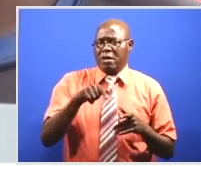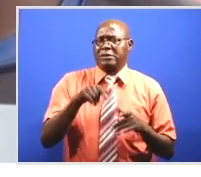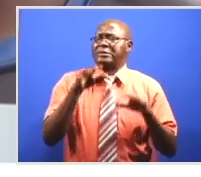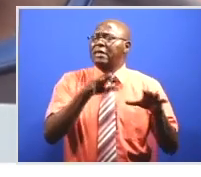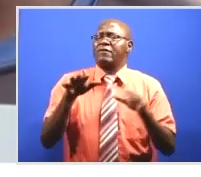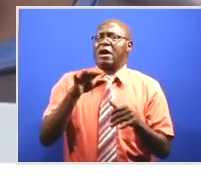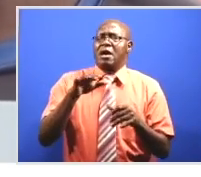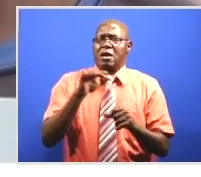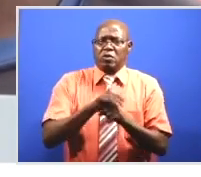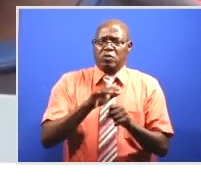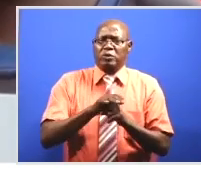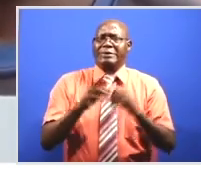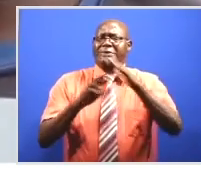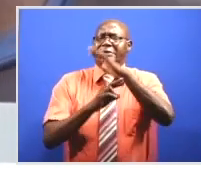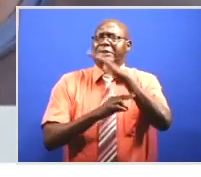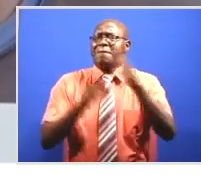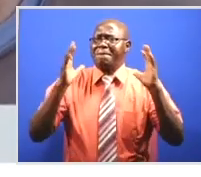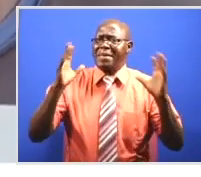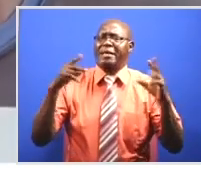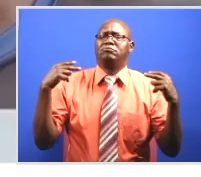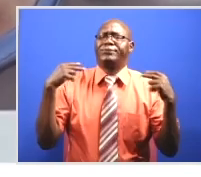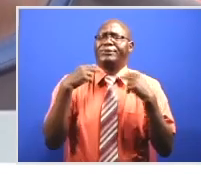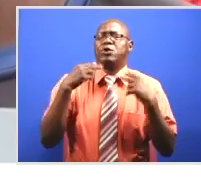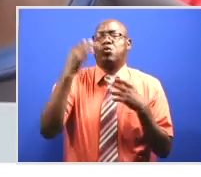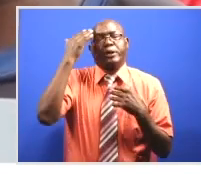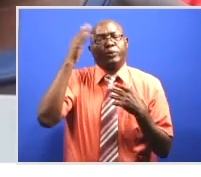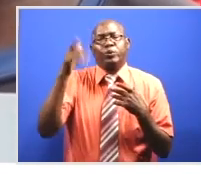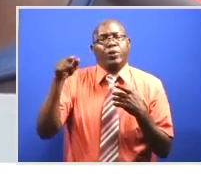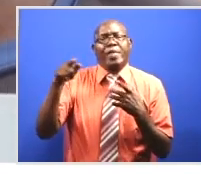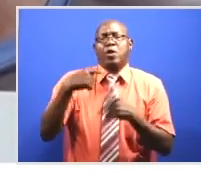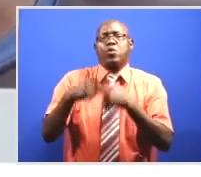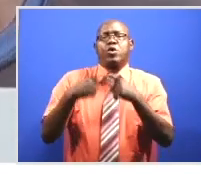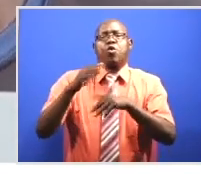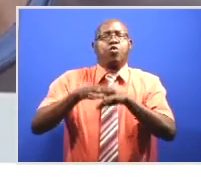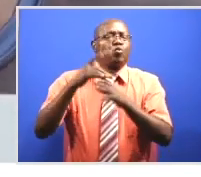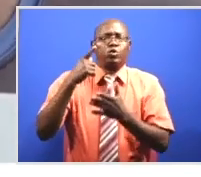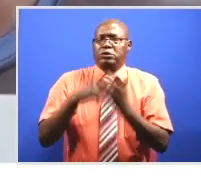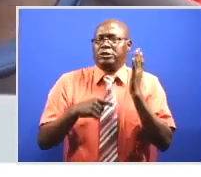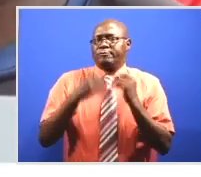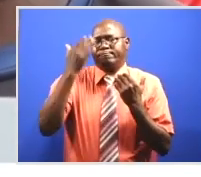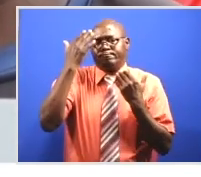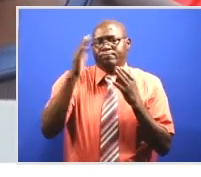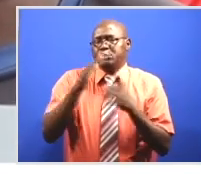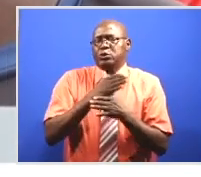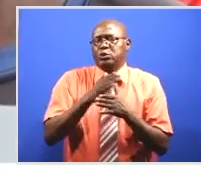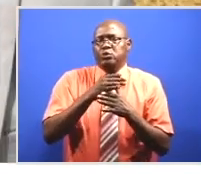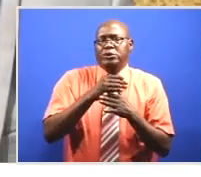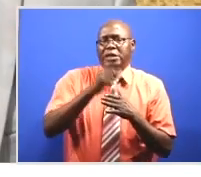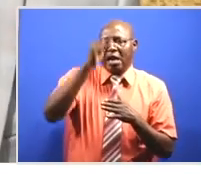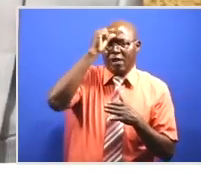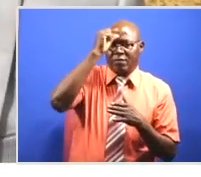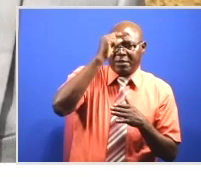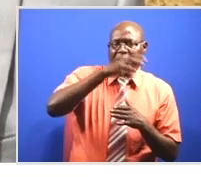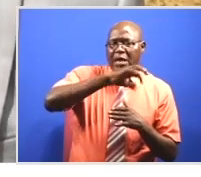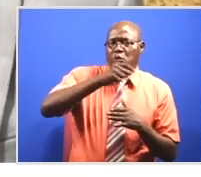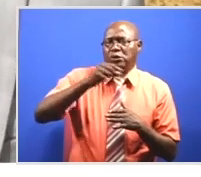daraja kubwa hii imekwama na hatujui ni shughuli gani yenye inaendelea kati ya serikali kuu na serikali ya county.